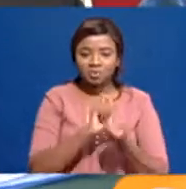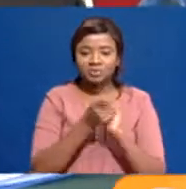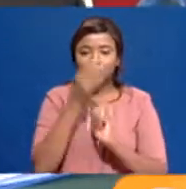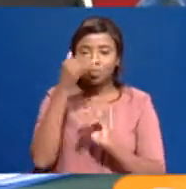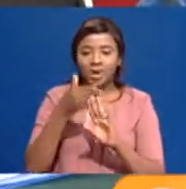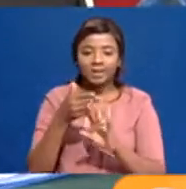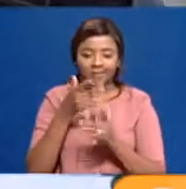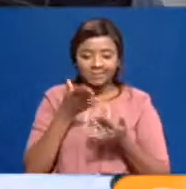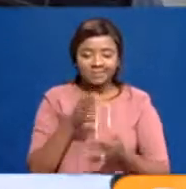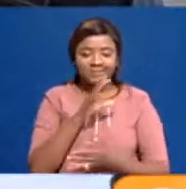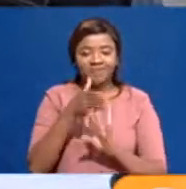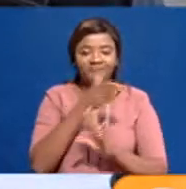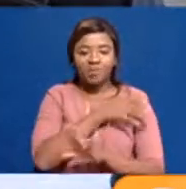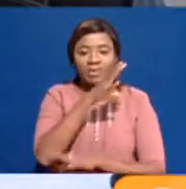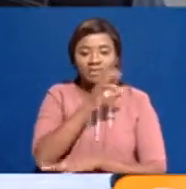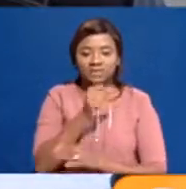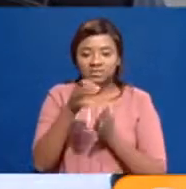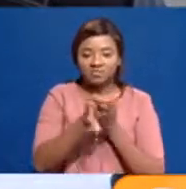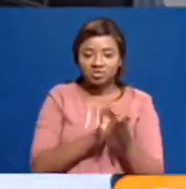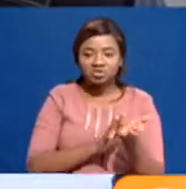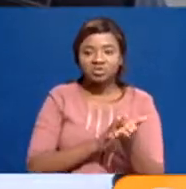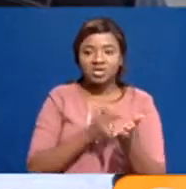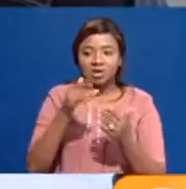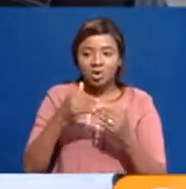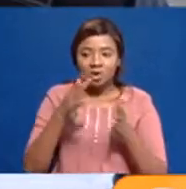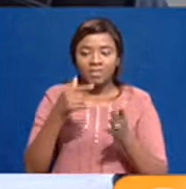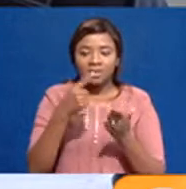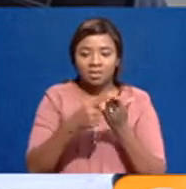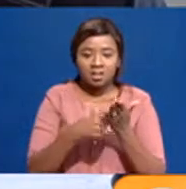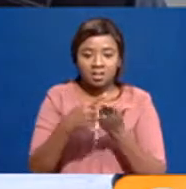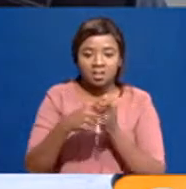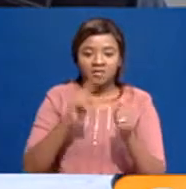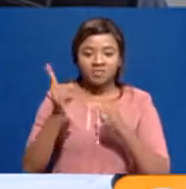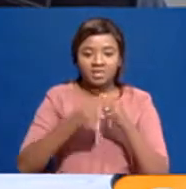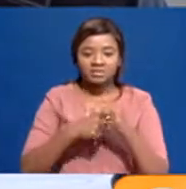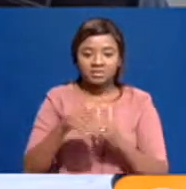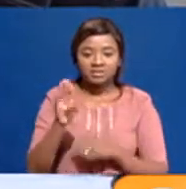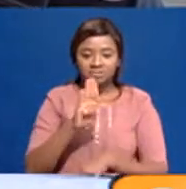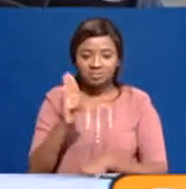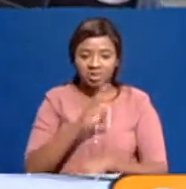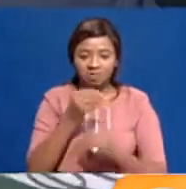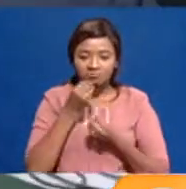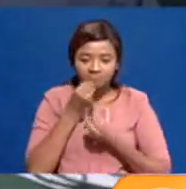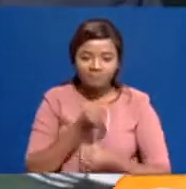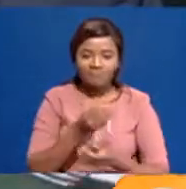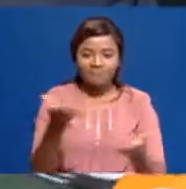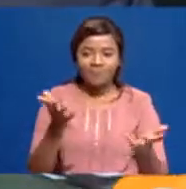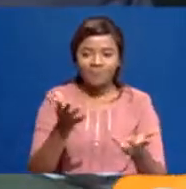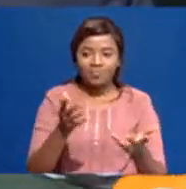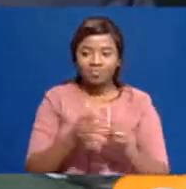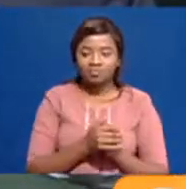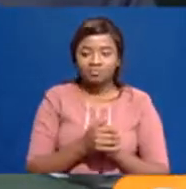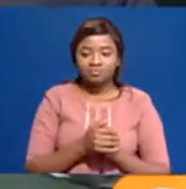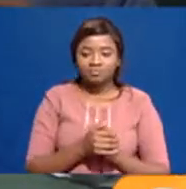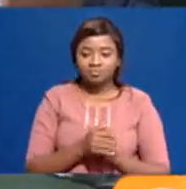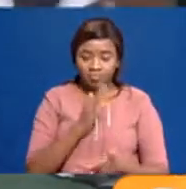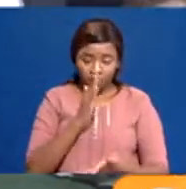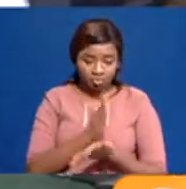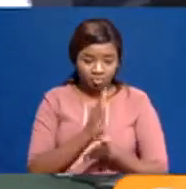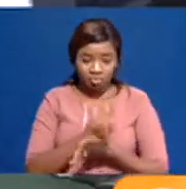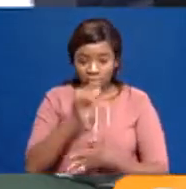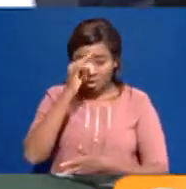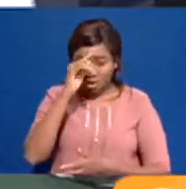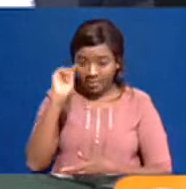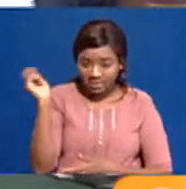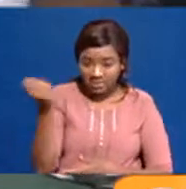Ukur Yatani was at the center of the 6 billion shillings payout revealed to the MPs that indeed the government of Kenya